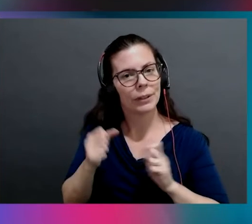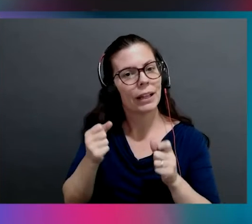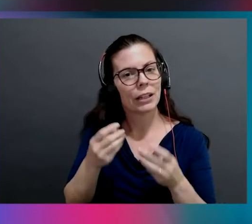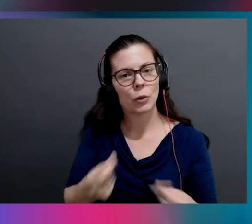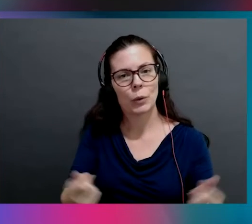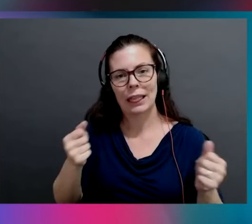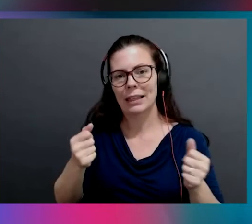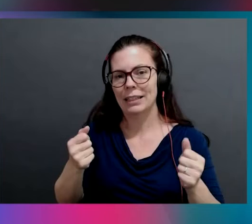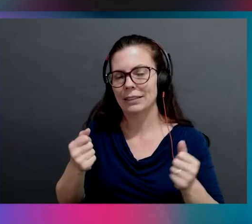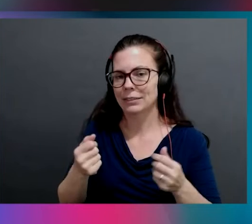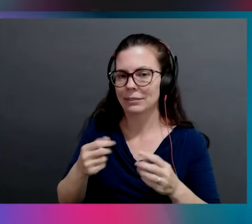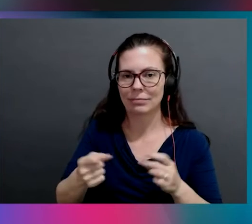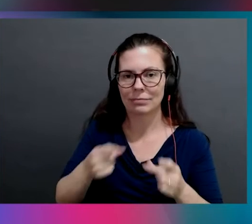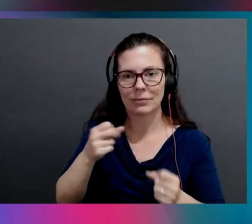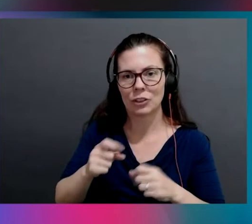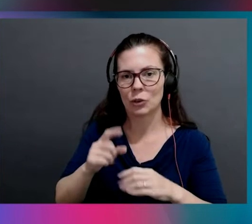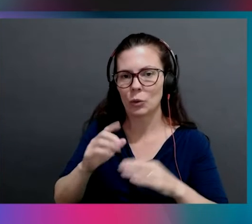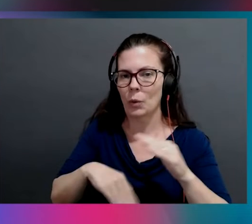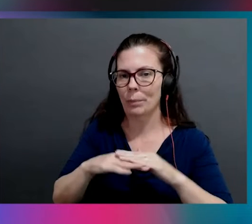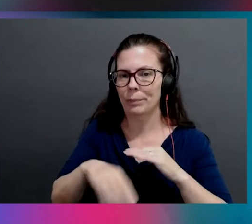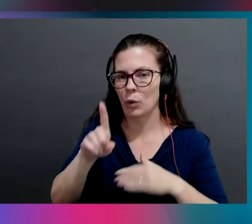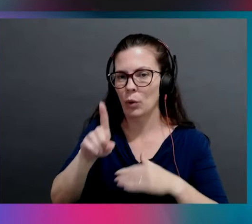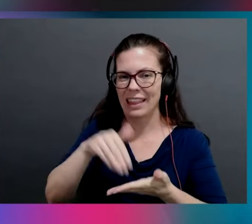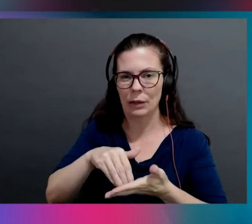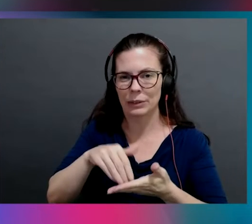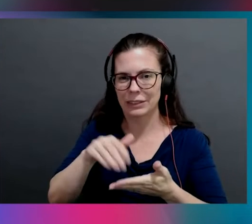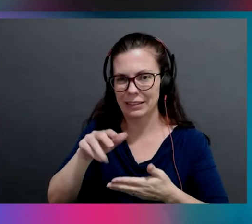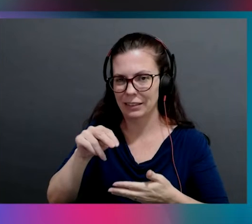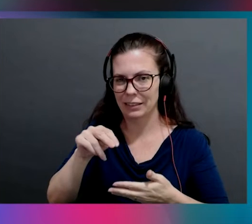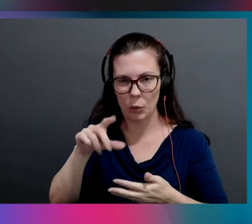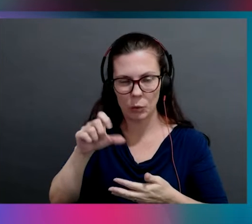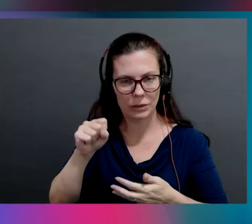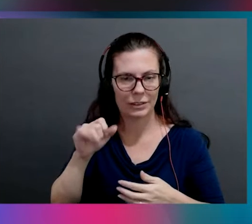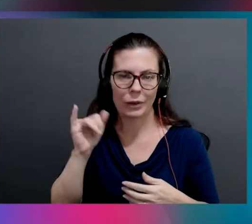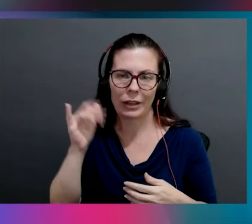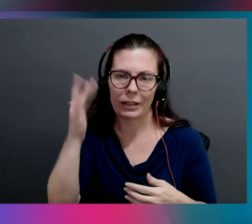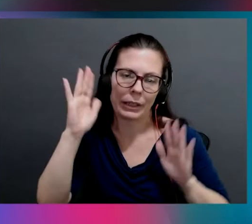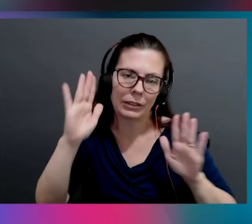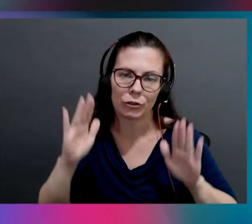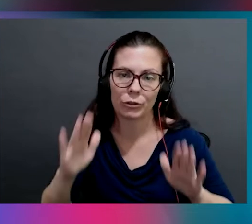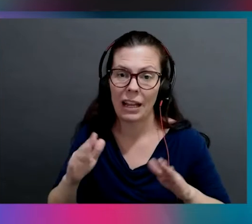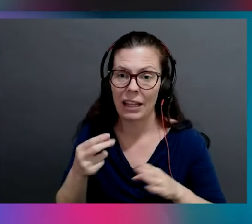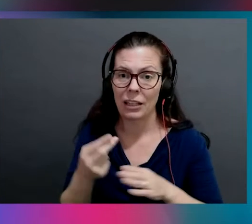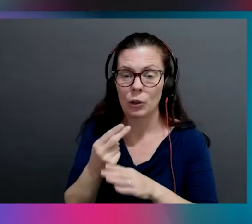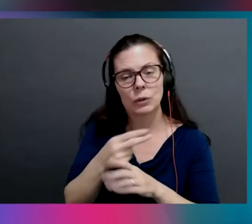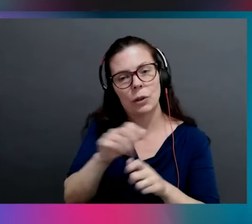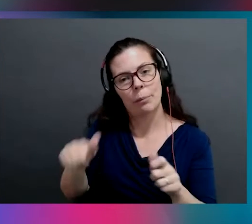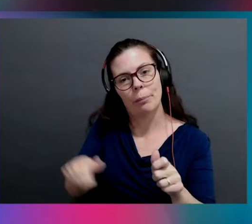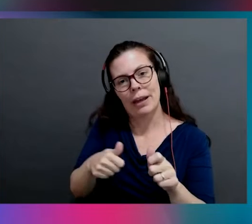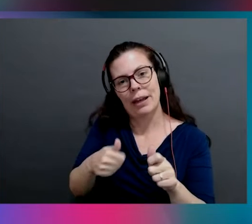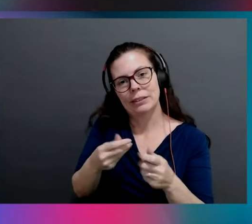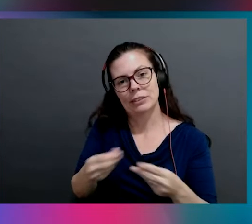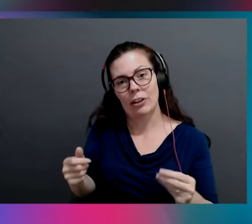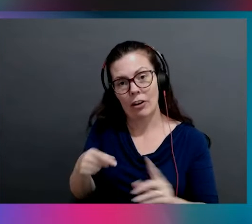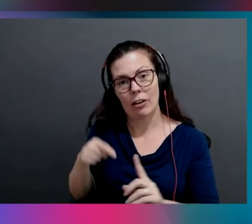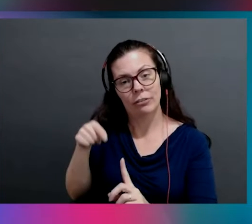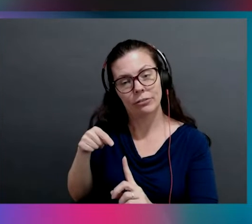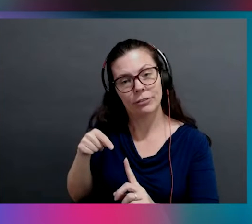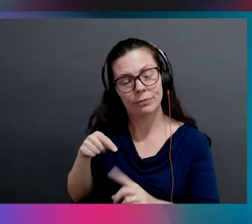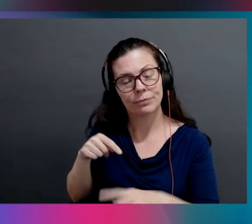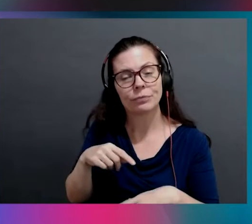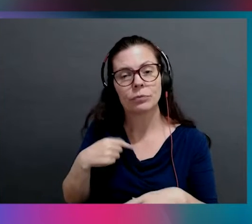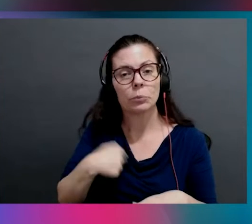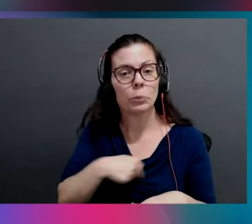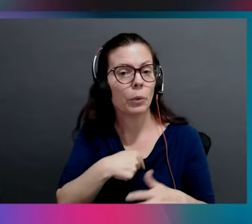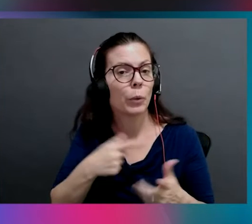up to like 1,000 nodes. Yeah. And so that's why it's great. That's why you can use some of these back-end solvers, it's called. What we do in